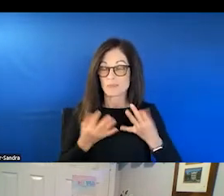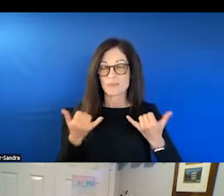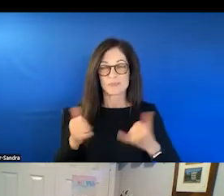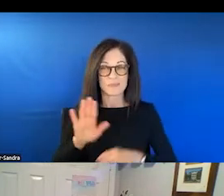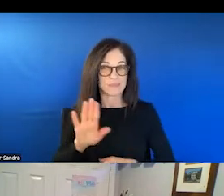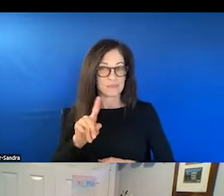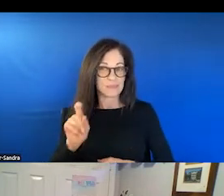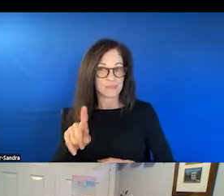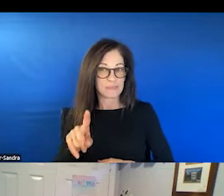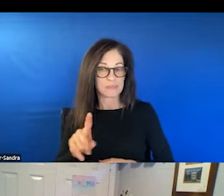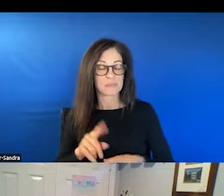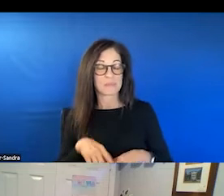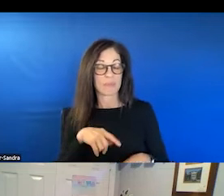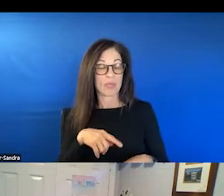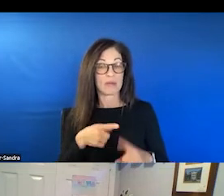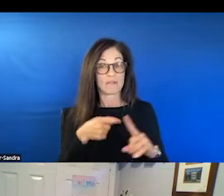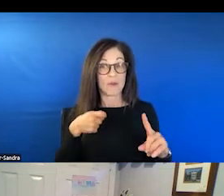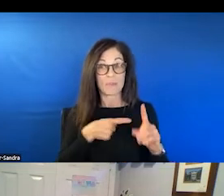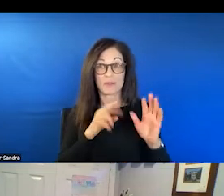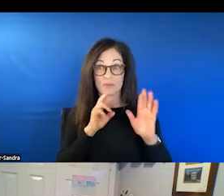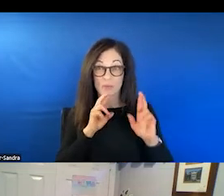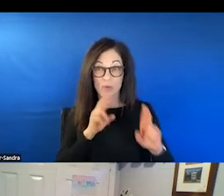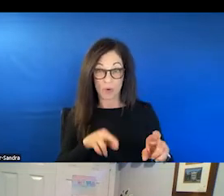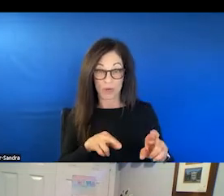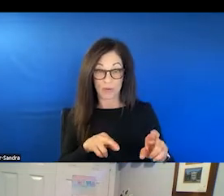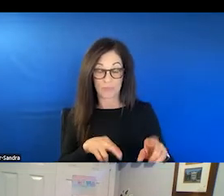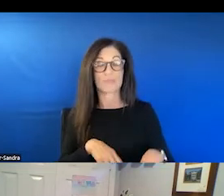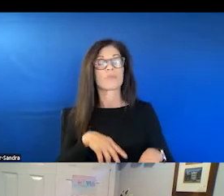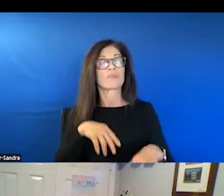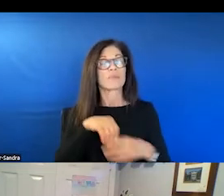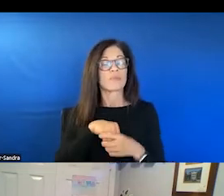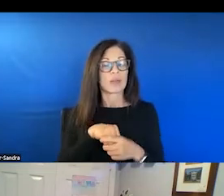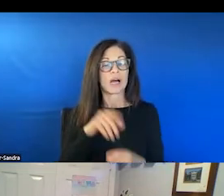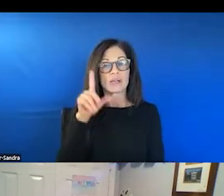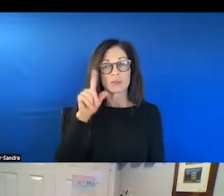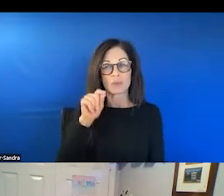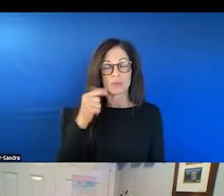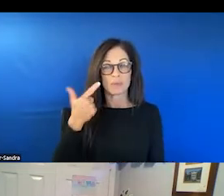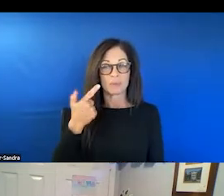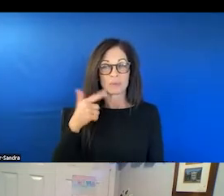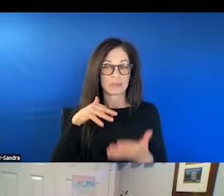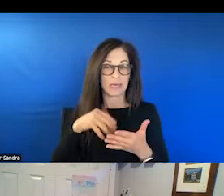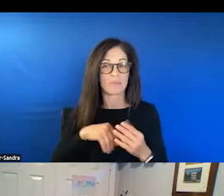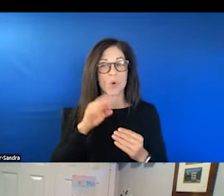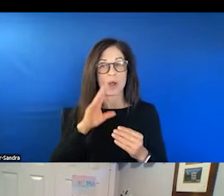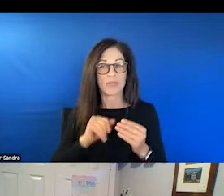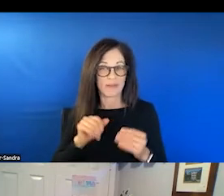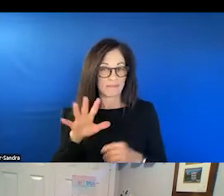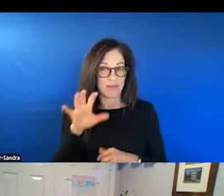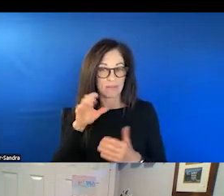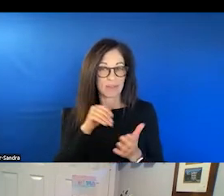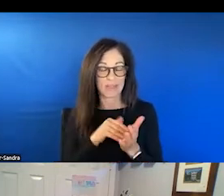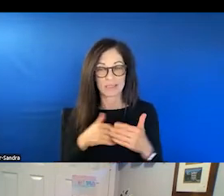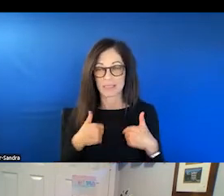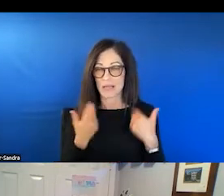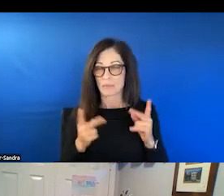report, in NASH and others, a 2021 study of more than 500,000 youth who were